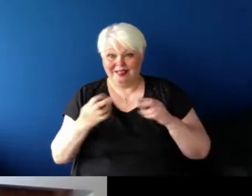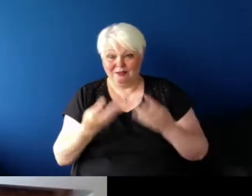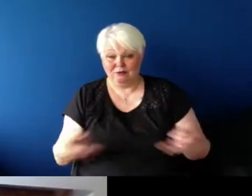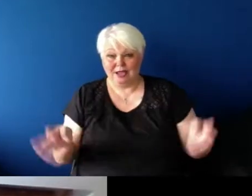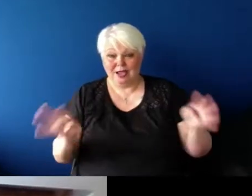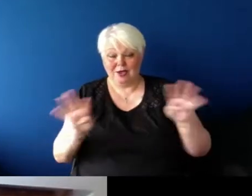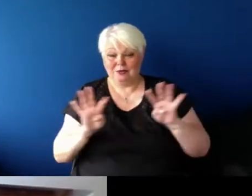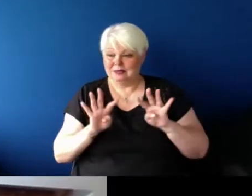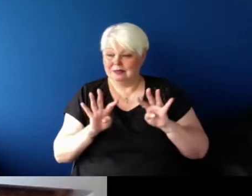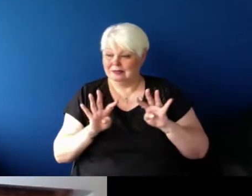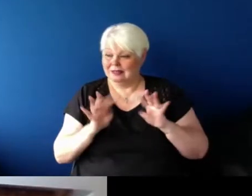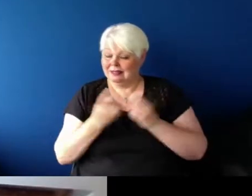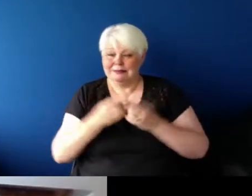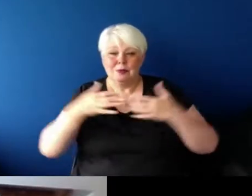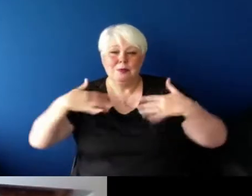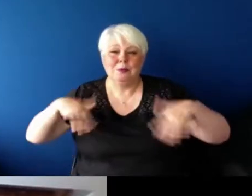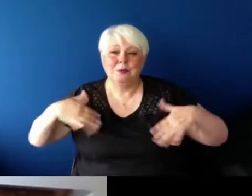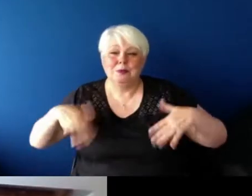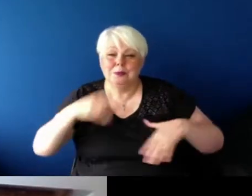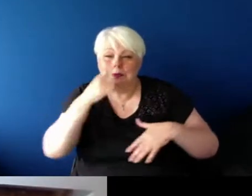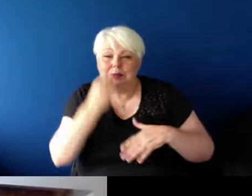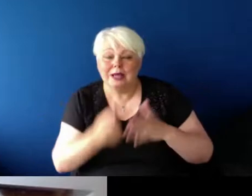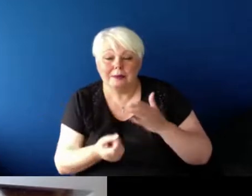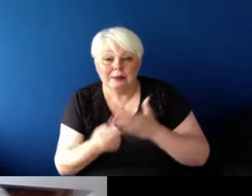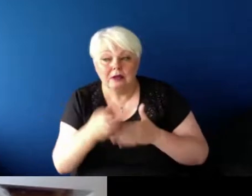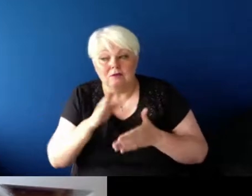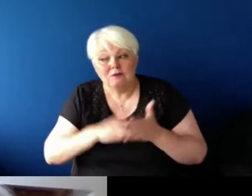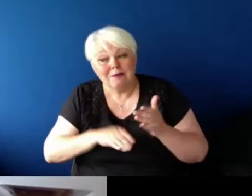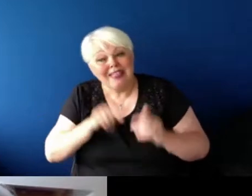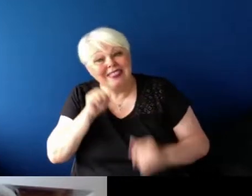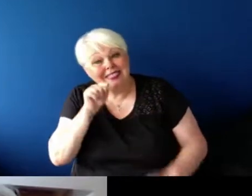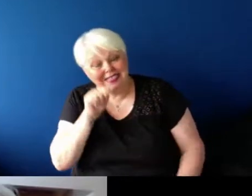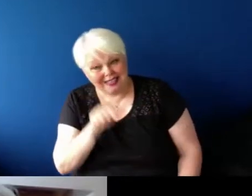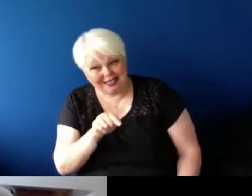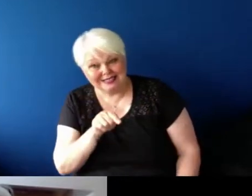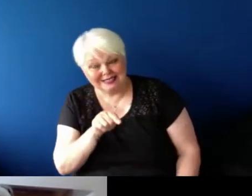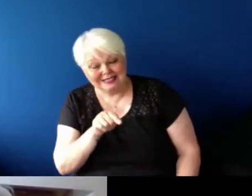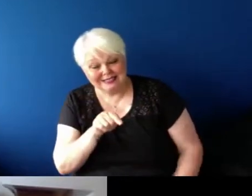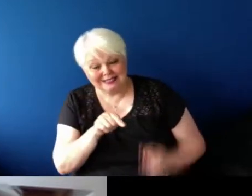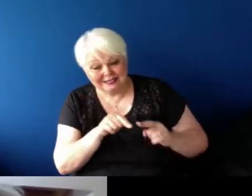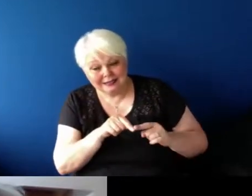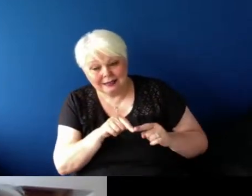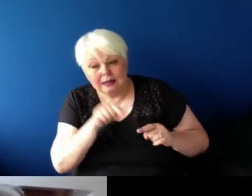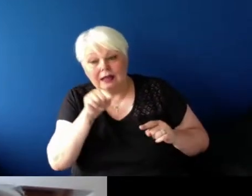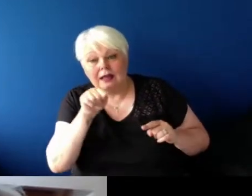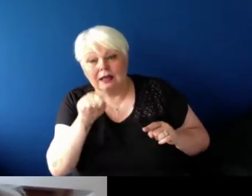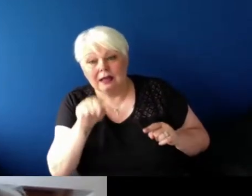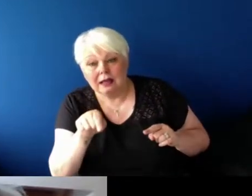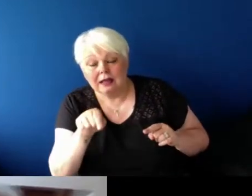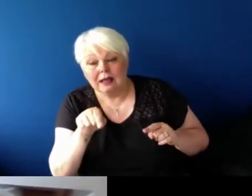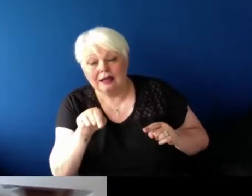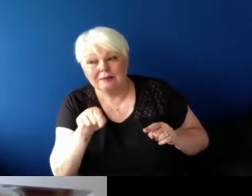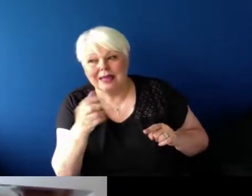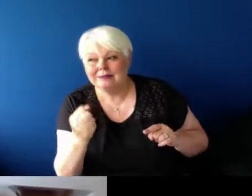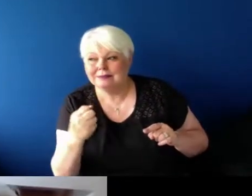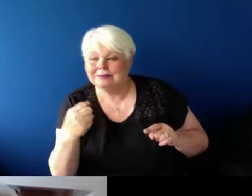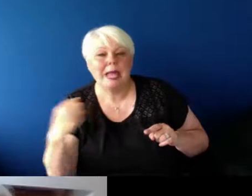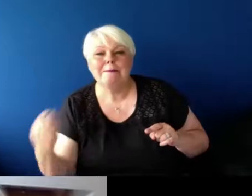causes extraordinary things to happen. And from that, there is a message or a